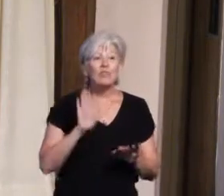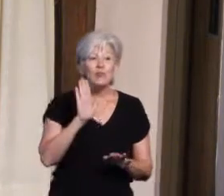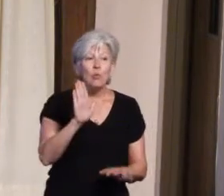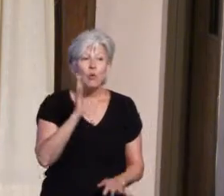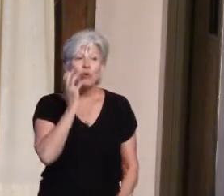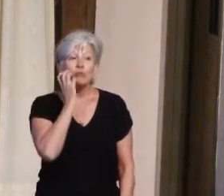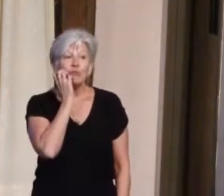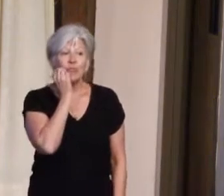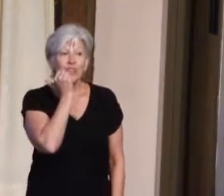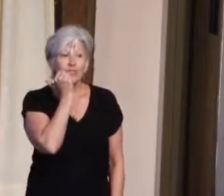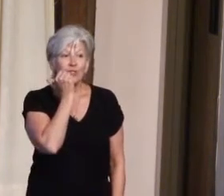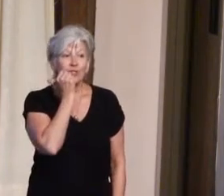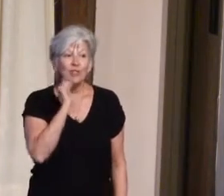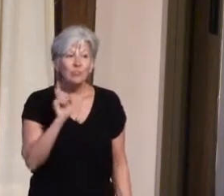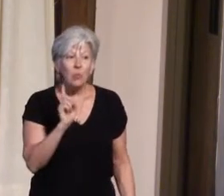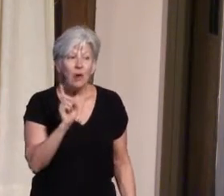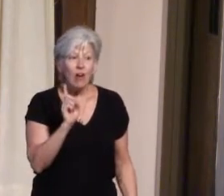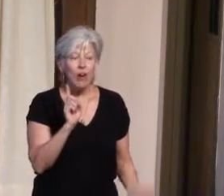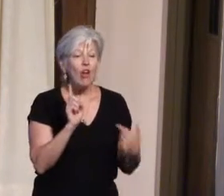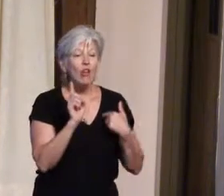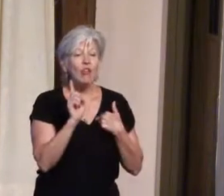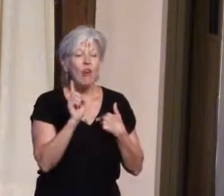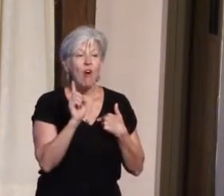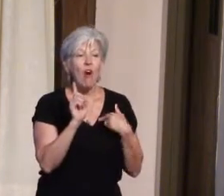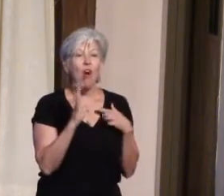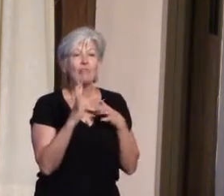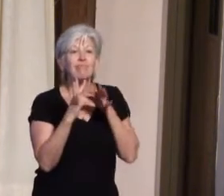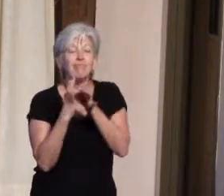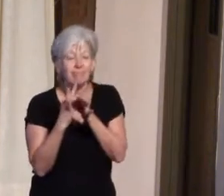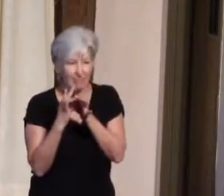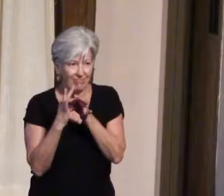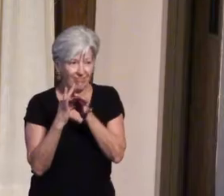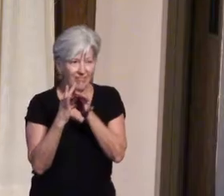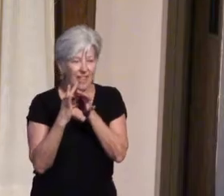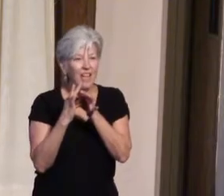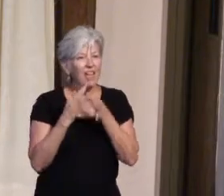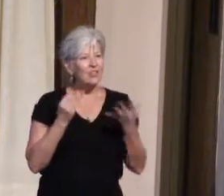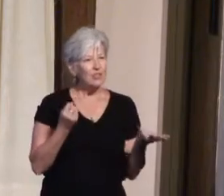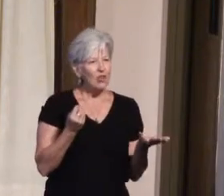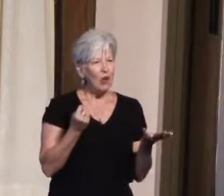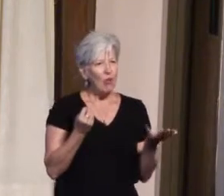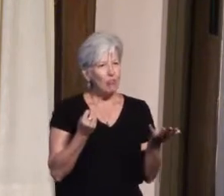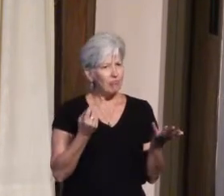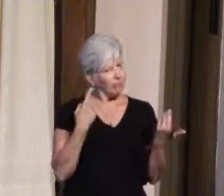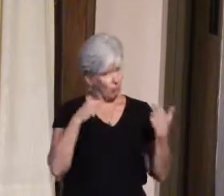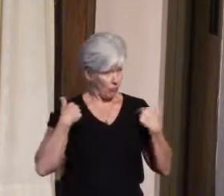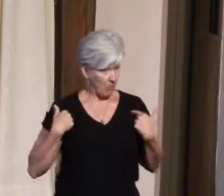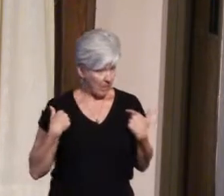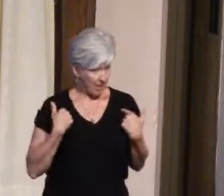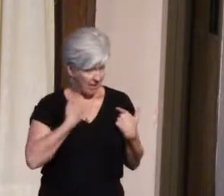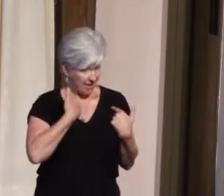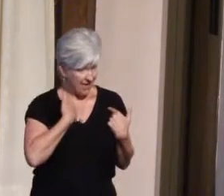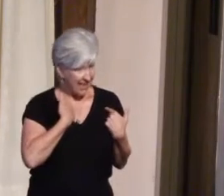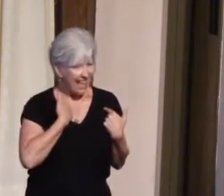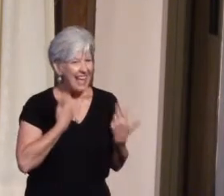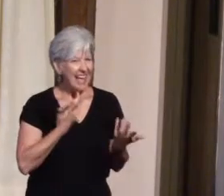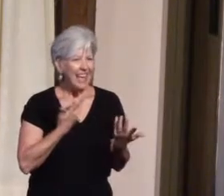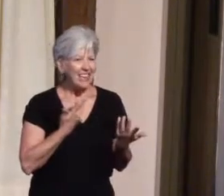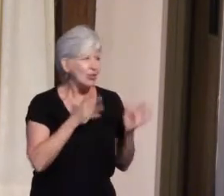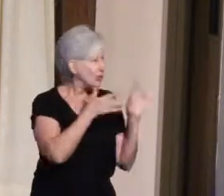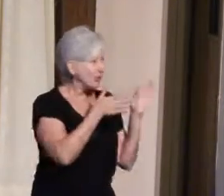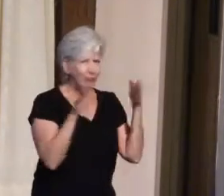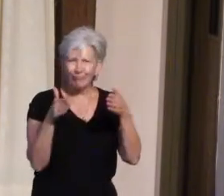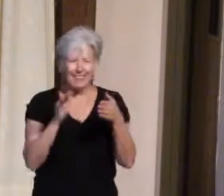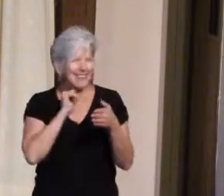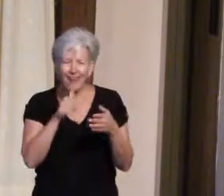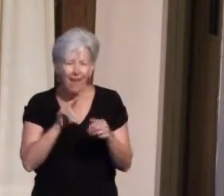also. So that has become not quite enough for me, and I've made a commitment to growing in spiritual consciousness, to be